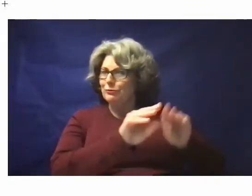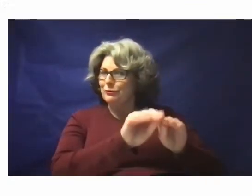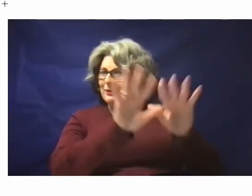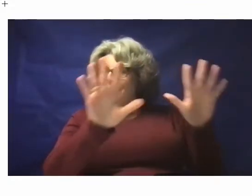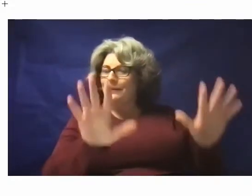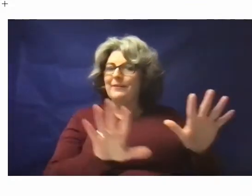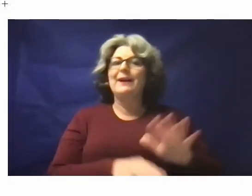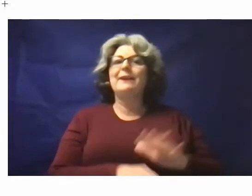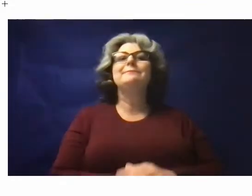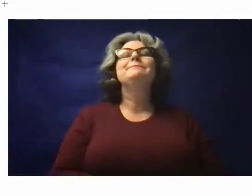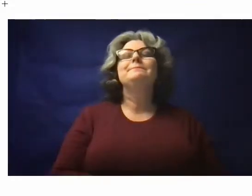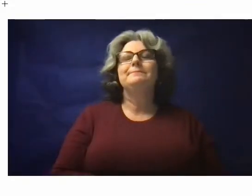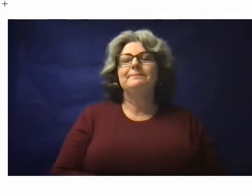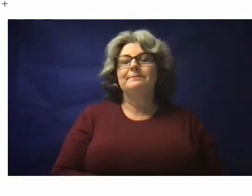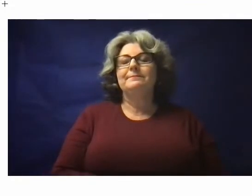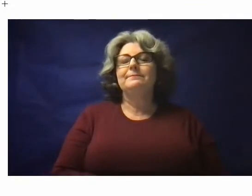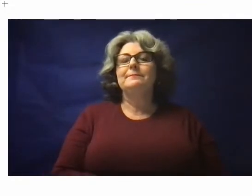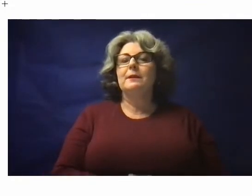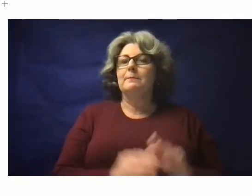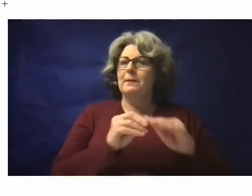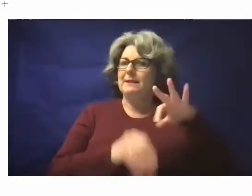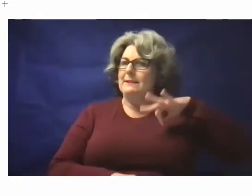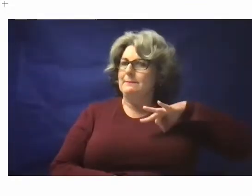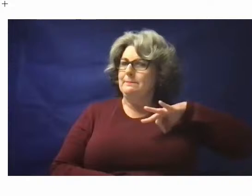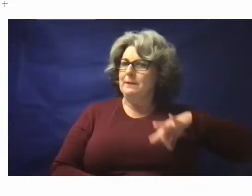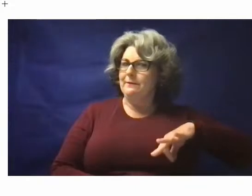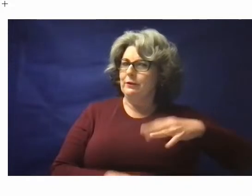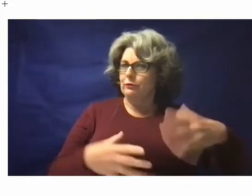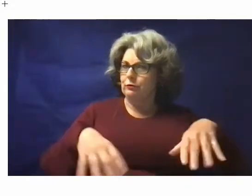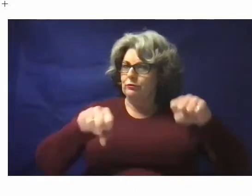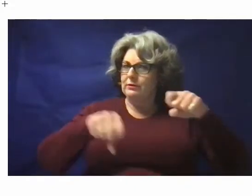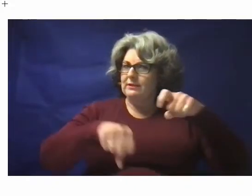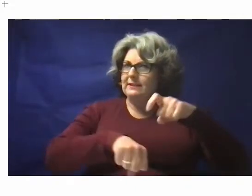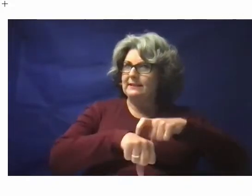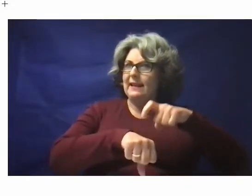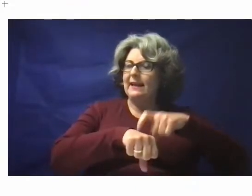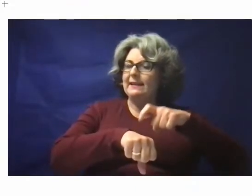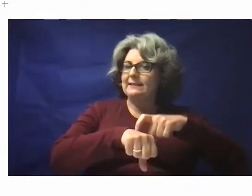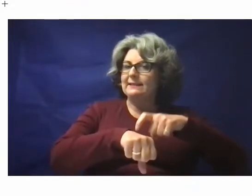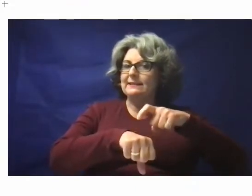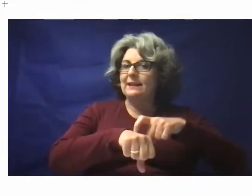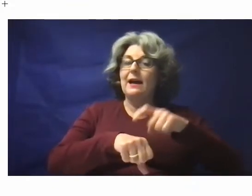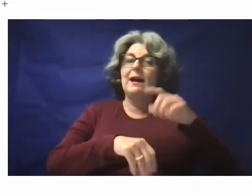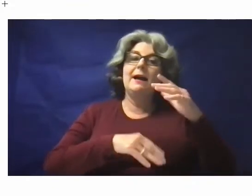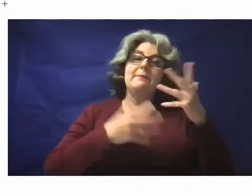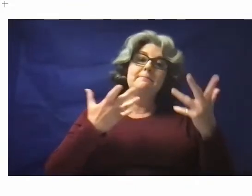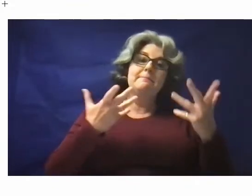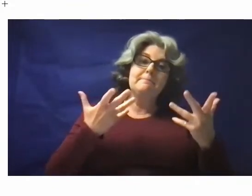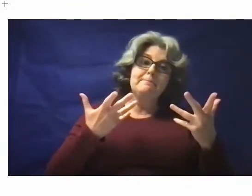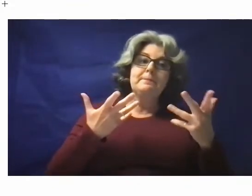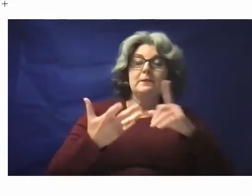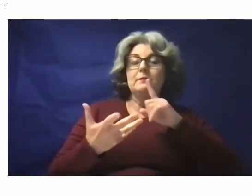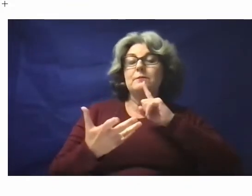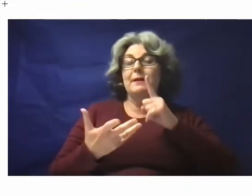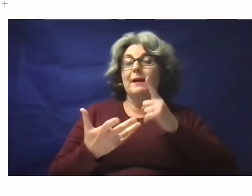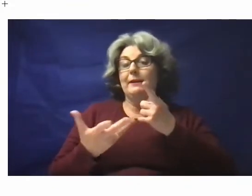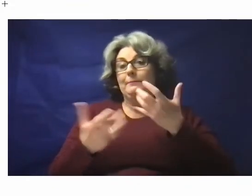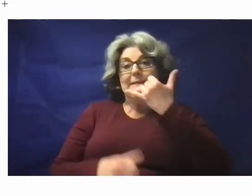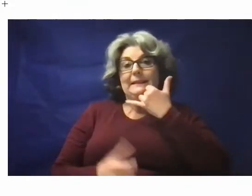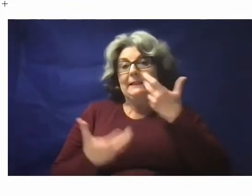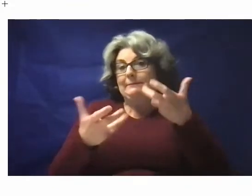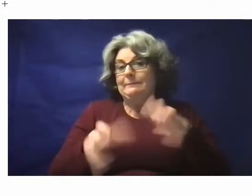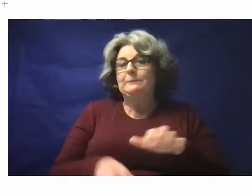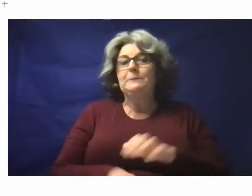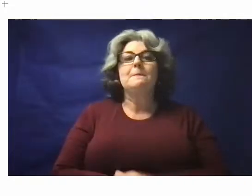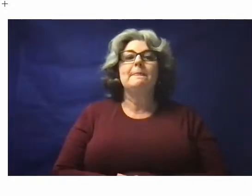in the process, but it's more beneficial to take the time than to make a mistake. I would